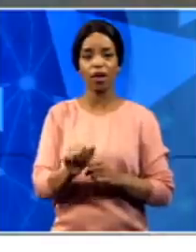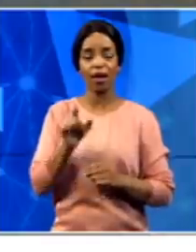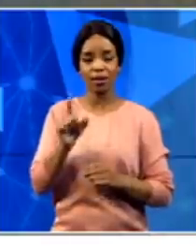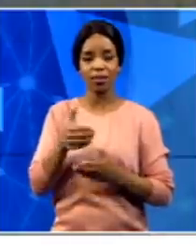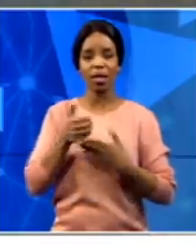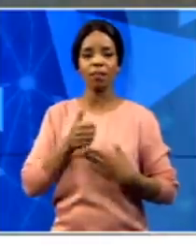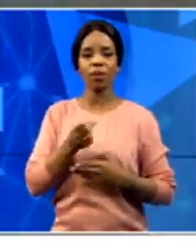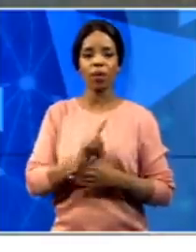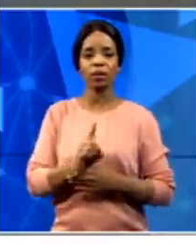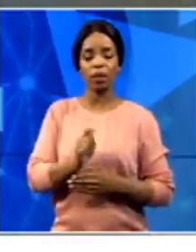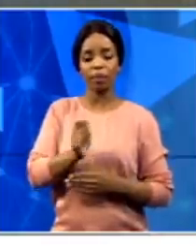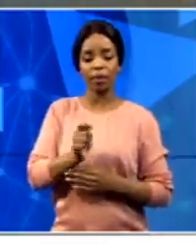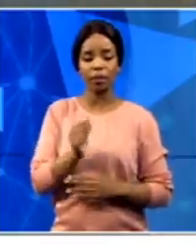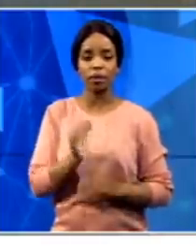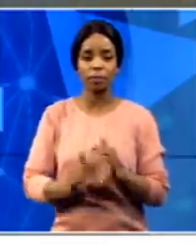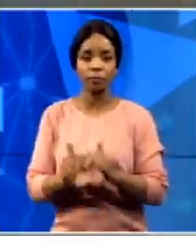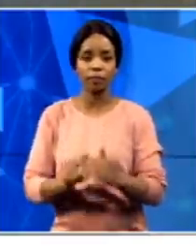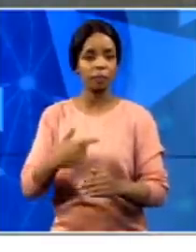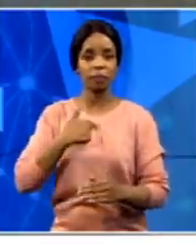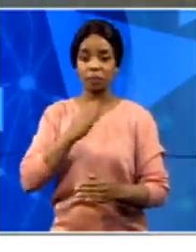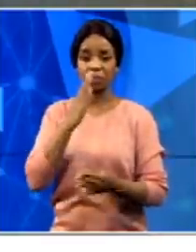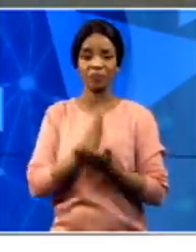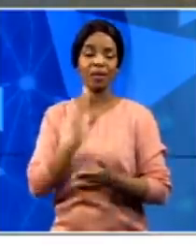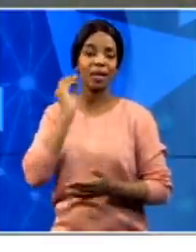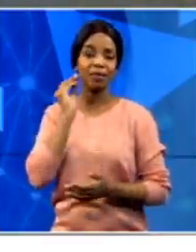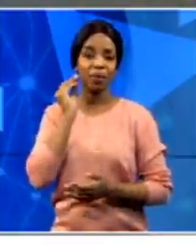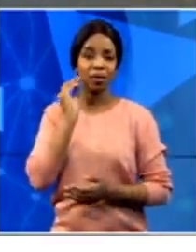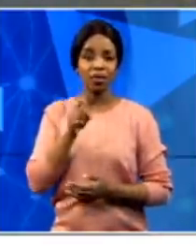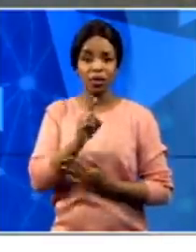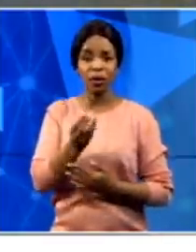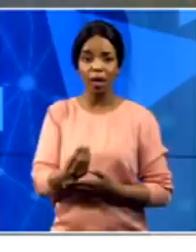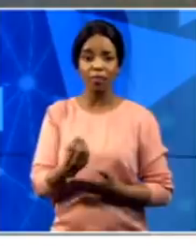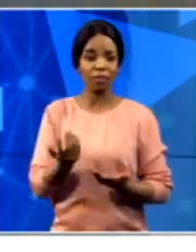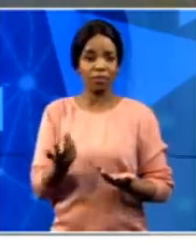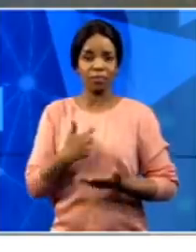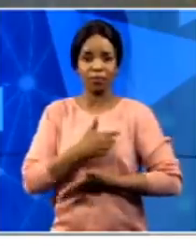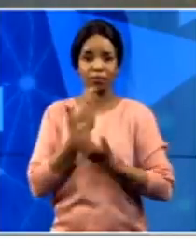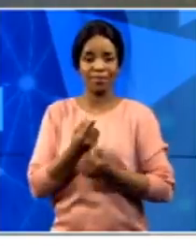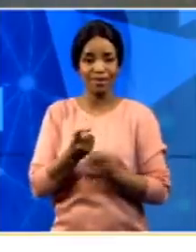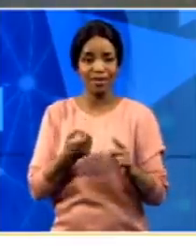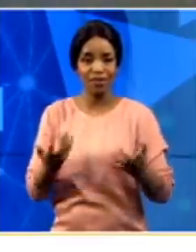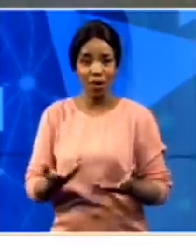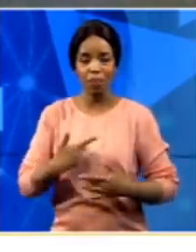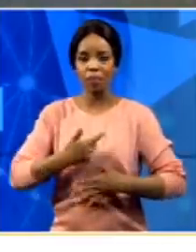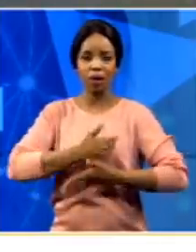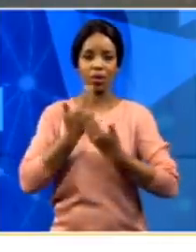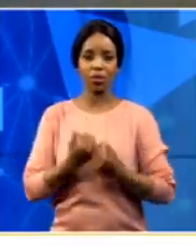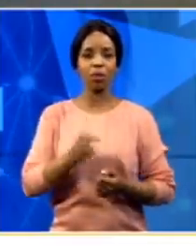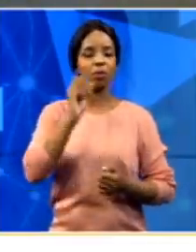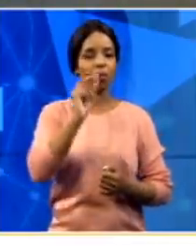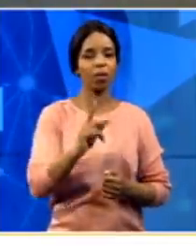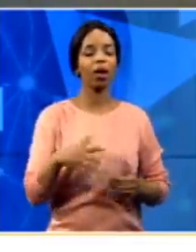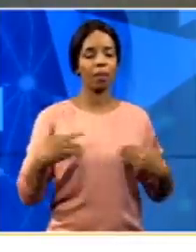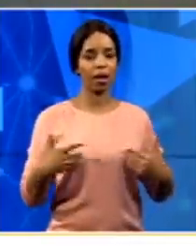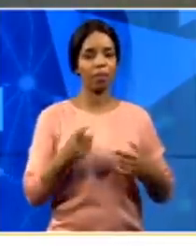Okay. So I don't know where the information that we are not needing help is actually, who is the source or where is that coming from? Okay, excellent. Well, I'm glad you clarified that